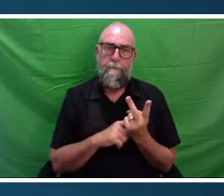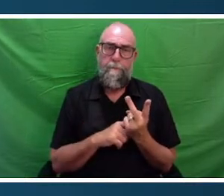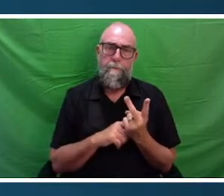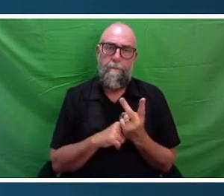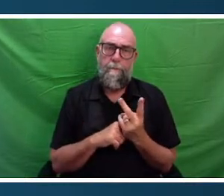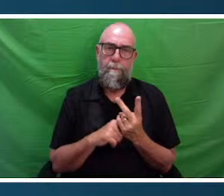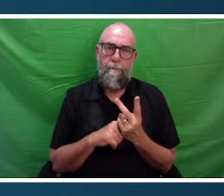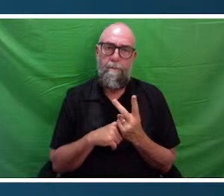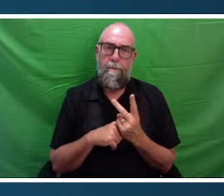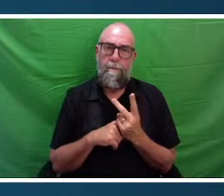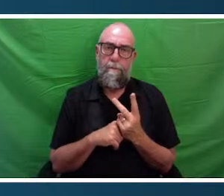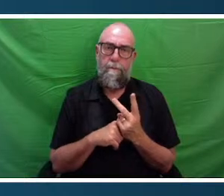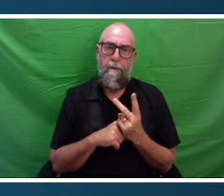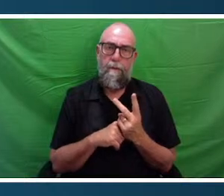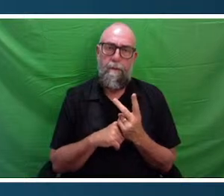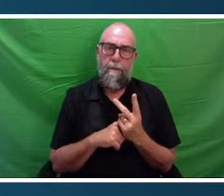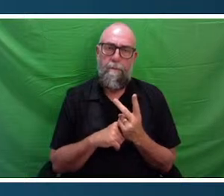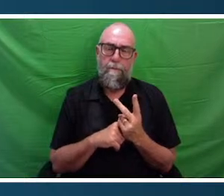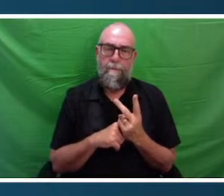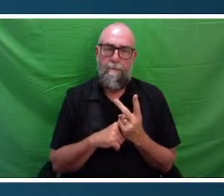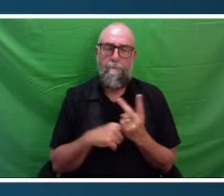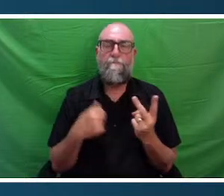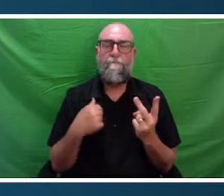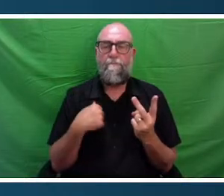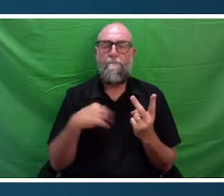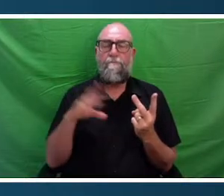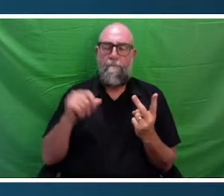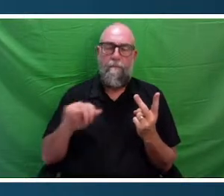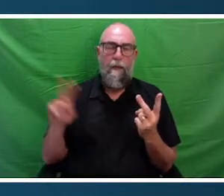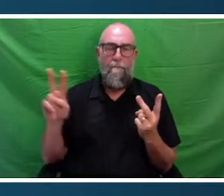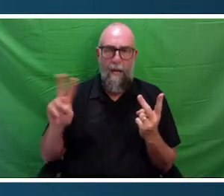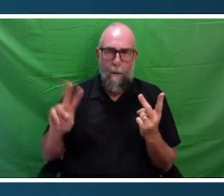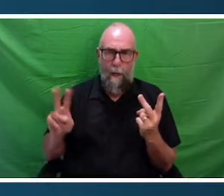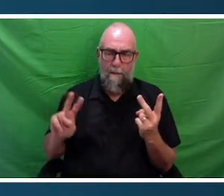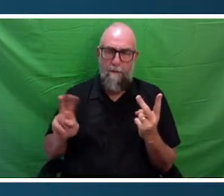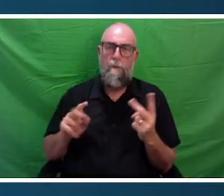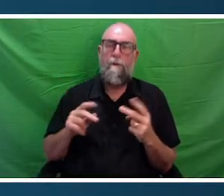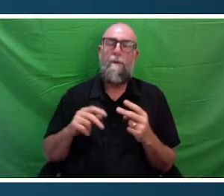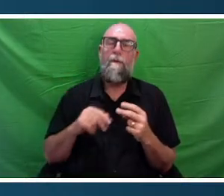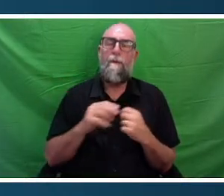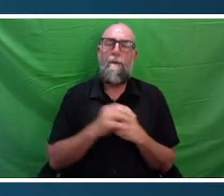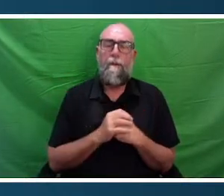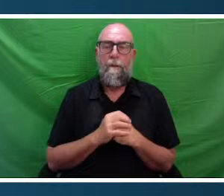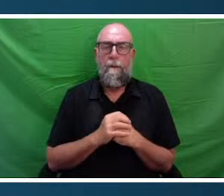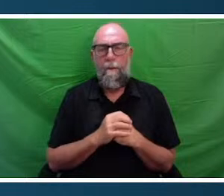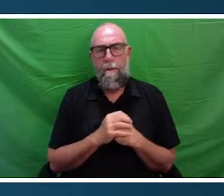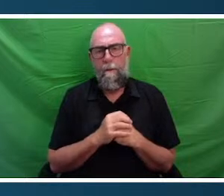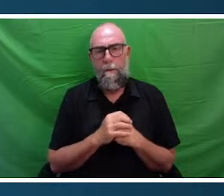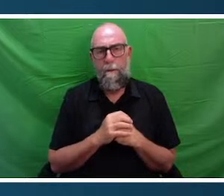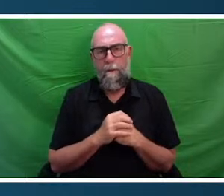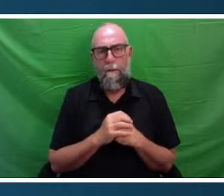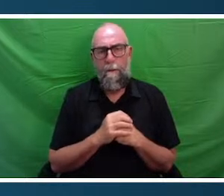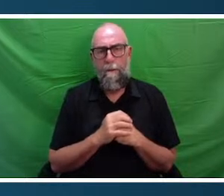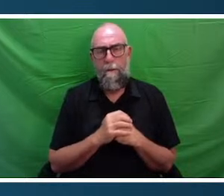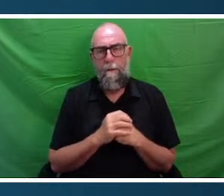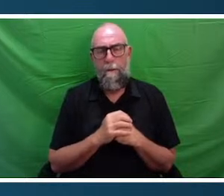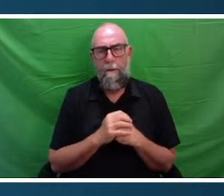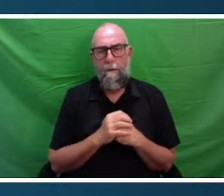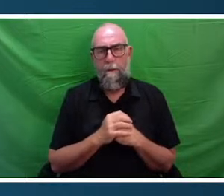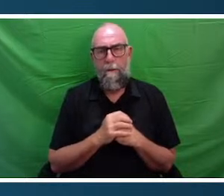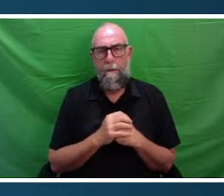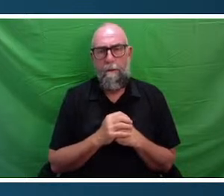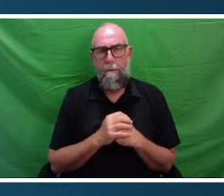Hi, thank you. Anna Gibert from Vanuatu Skills Partnership. My question is actually more at the systemic level as opposed to